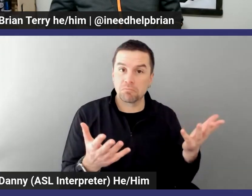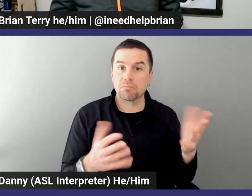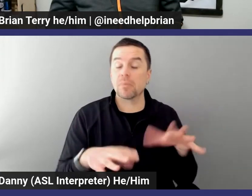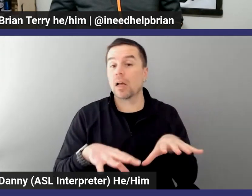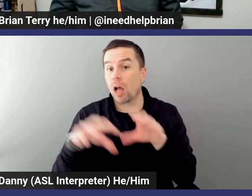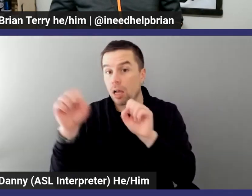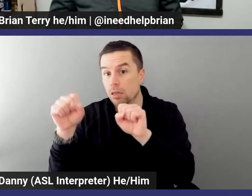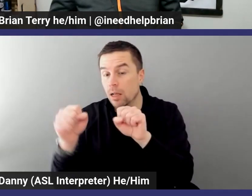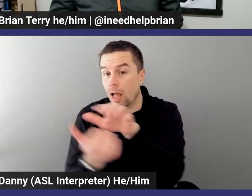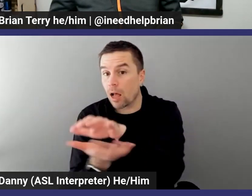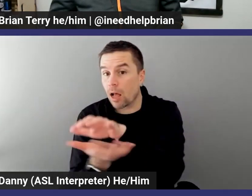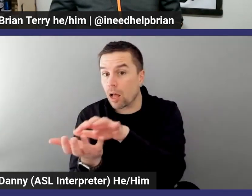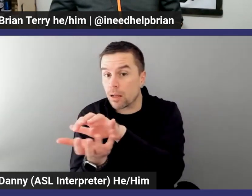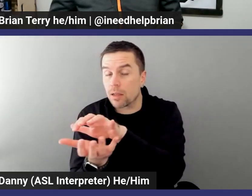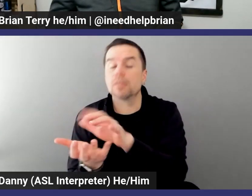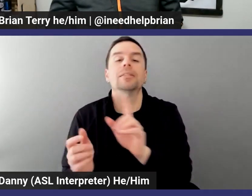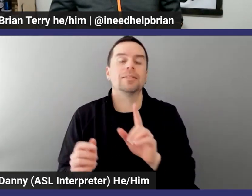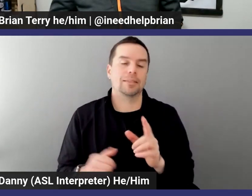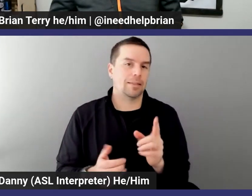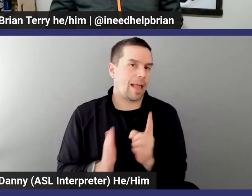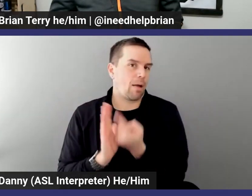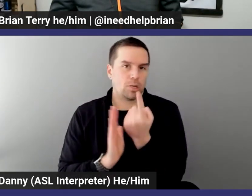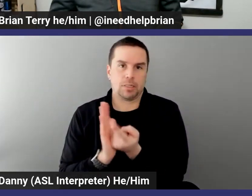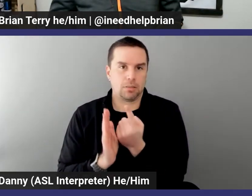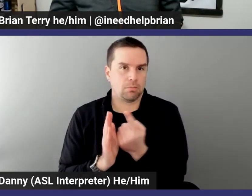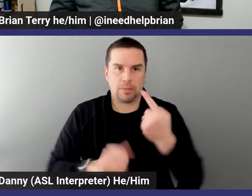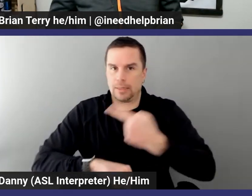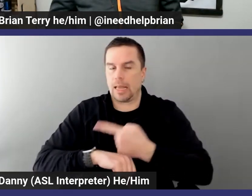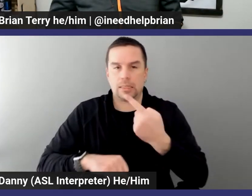right? So that really varies a lot with the